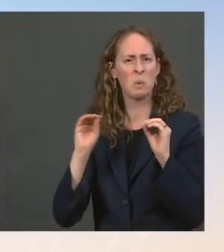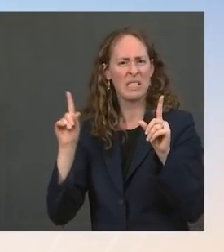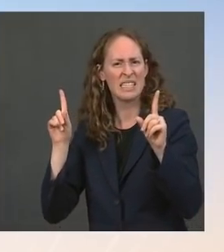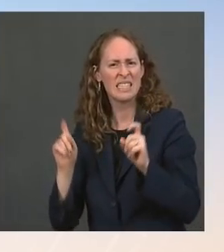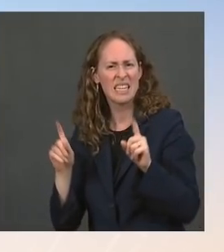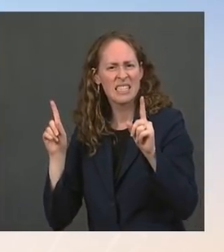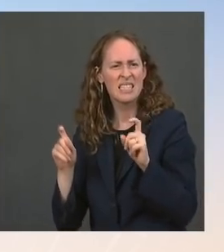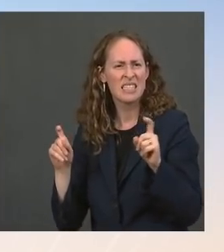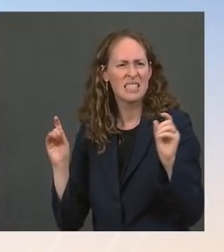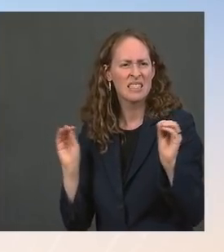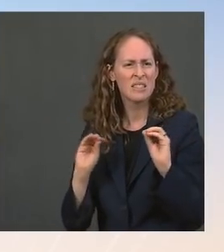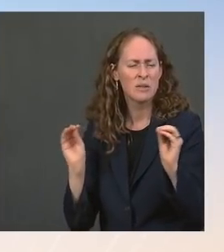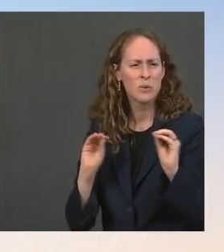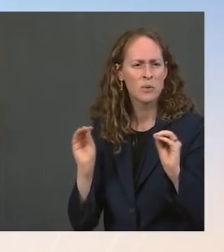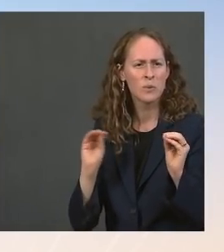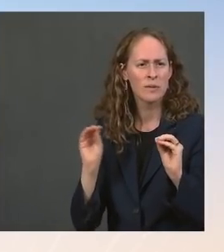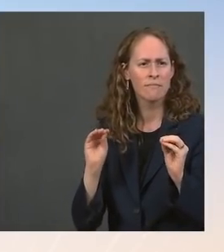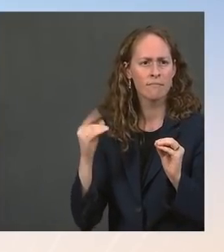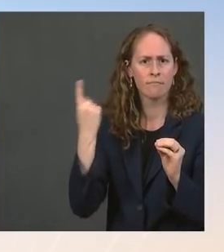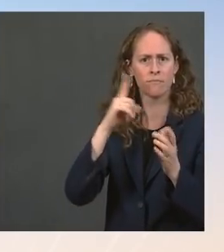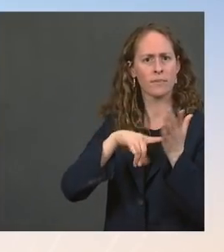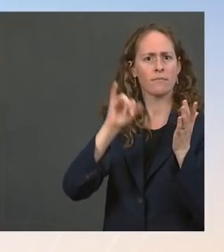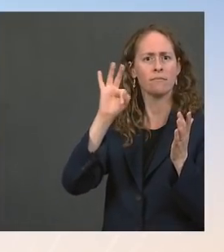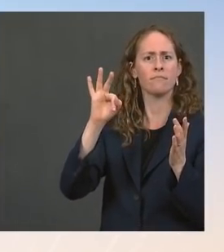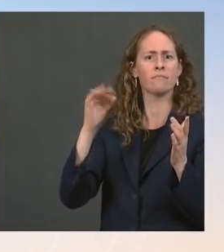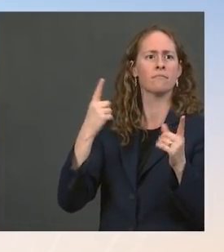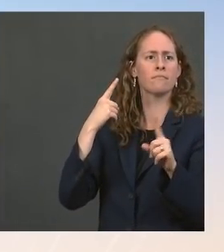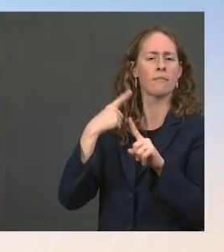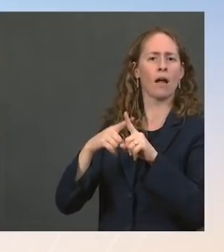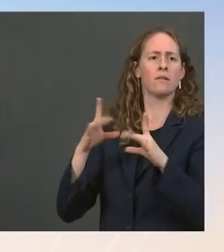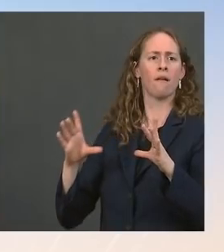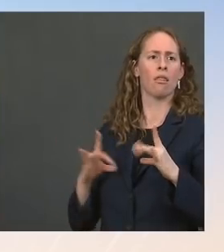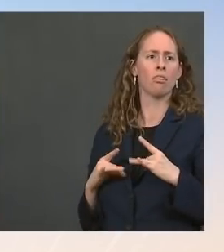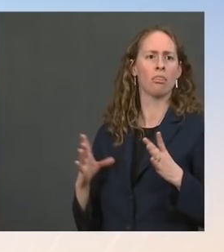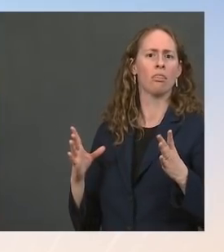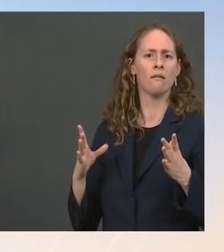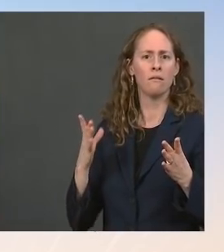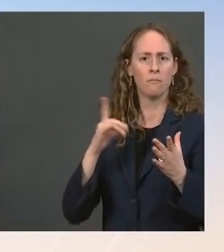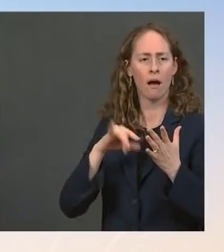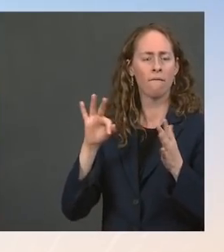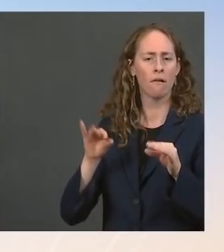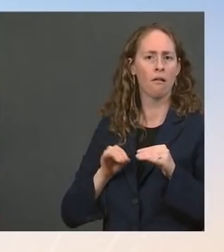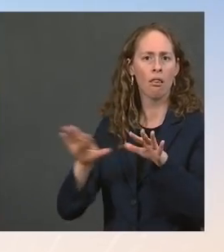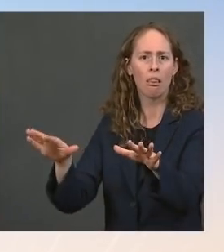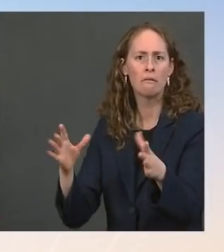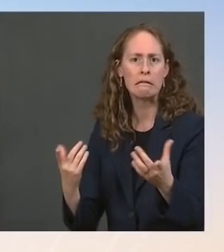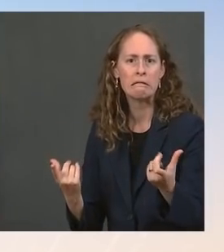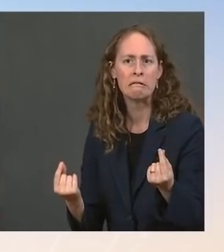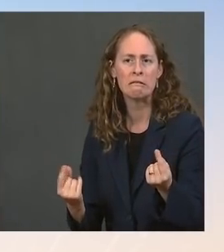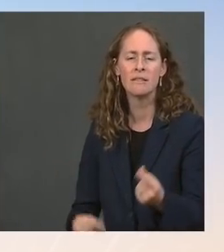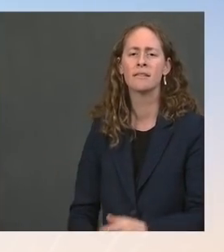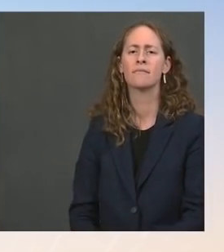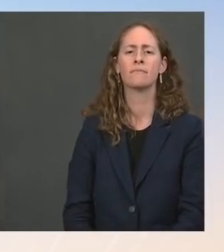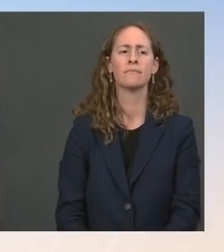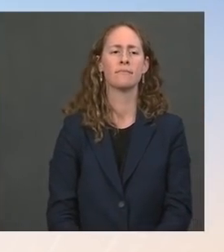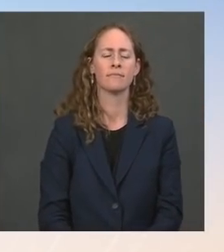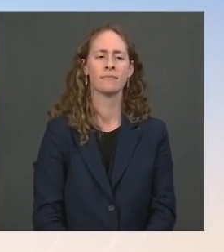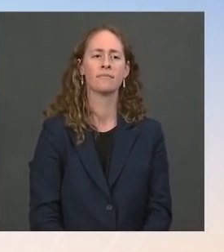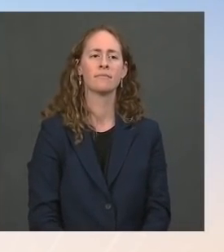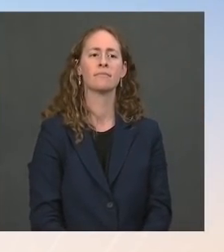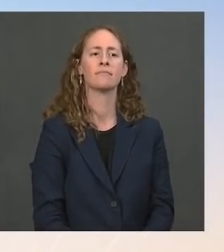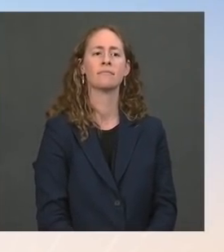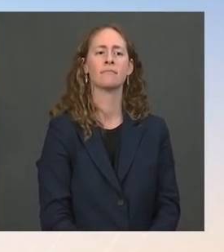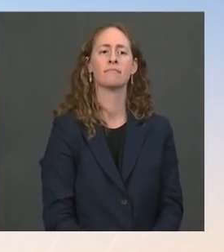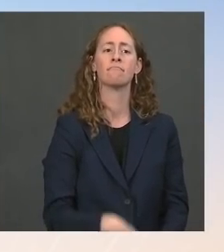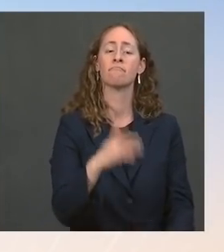symptoms. How is that helping anybody stop the spread? Again, we have a protocol and process in place